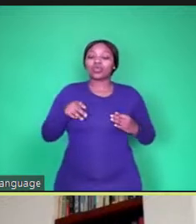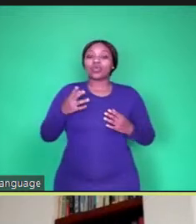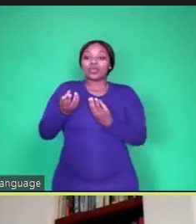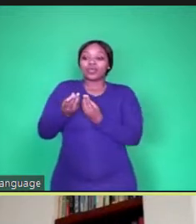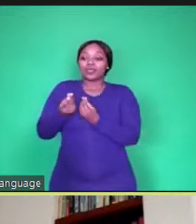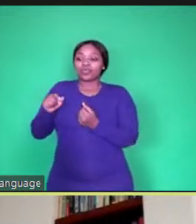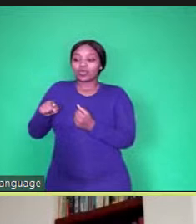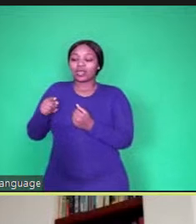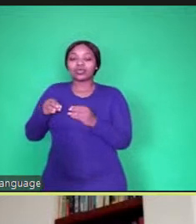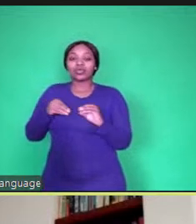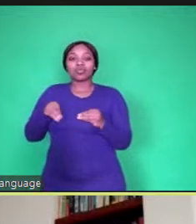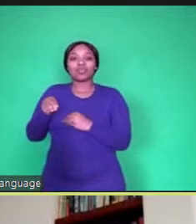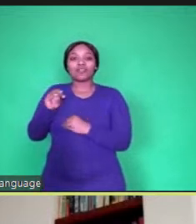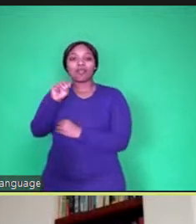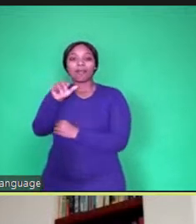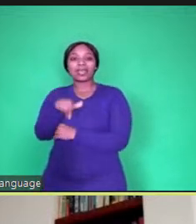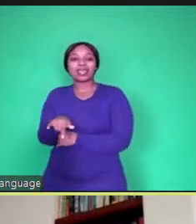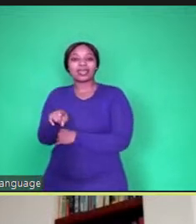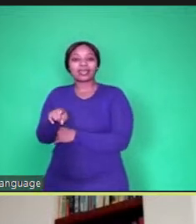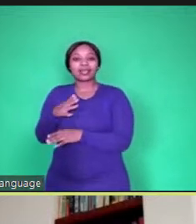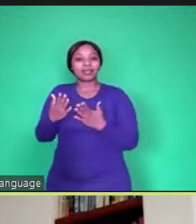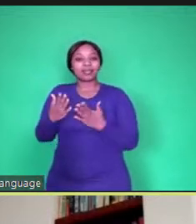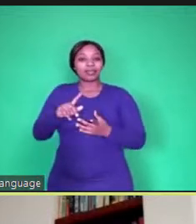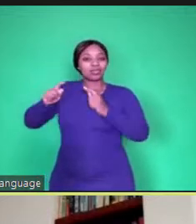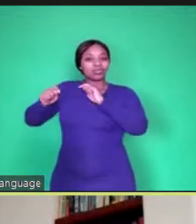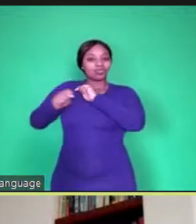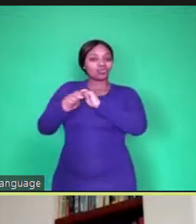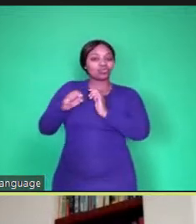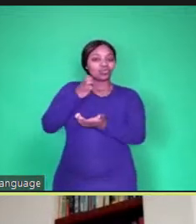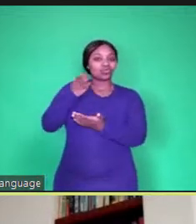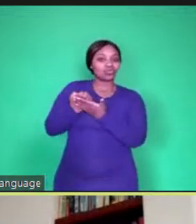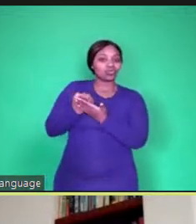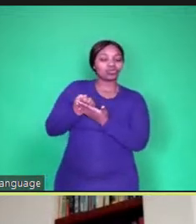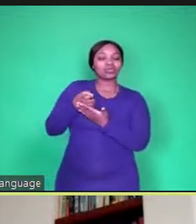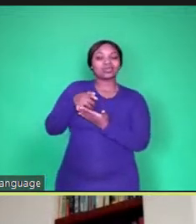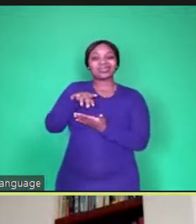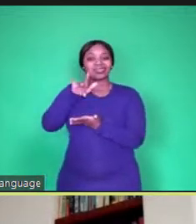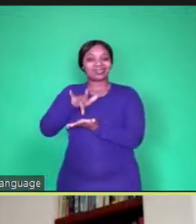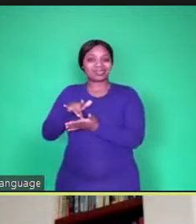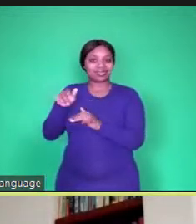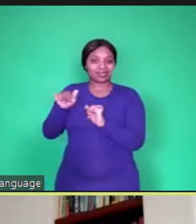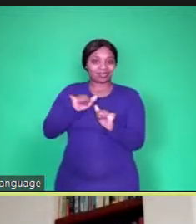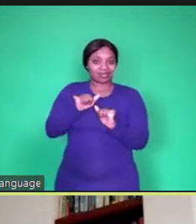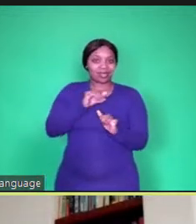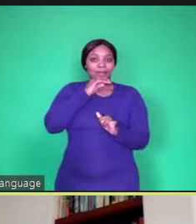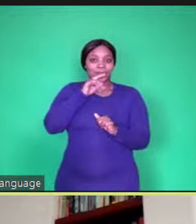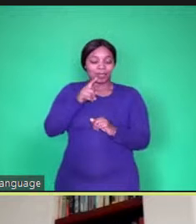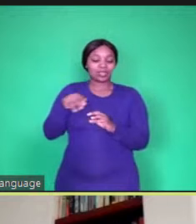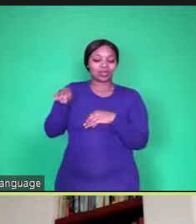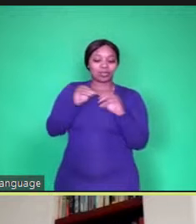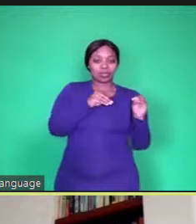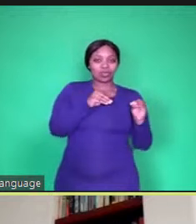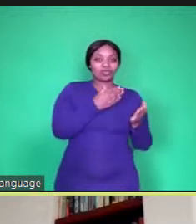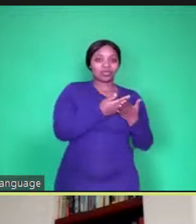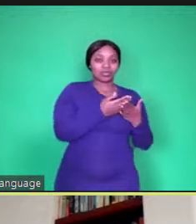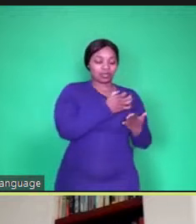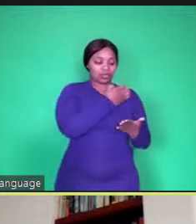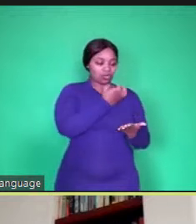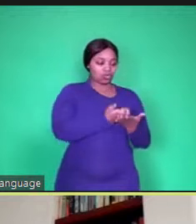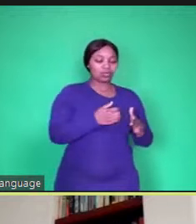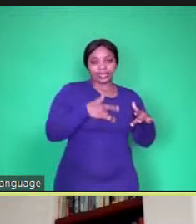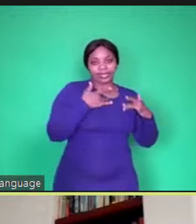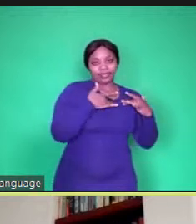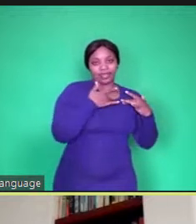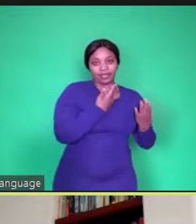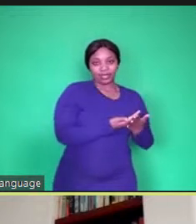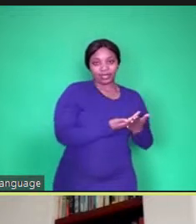are the most likely to have moved because of changed economic circumstances where moving was a means of economic survival. So then very